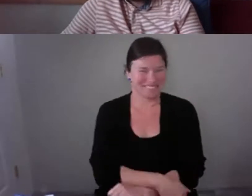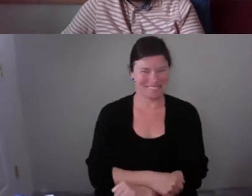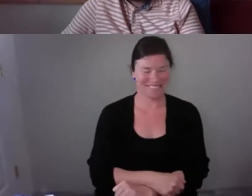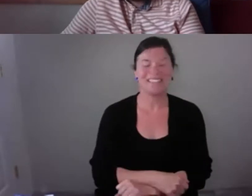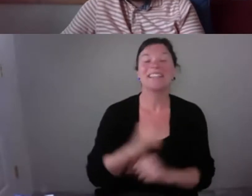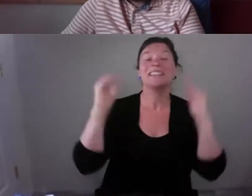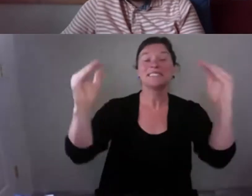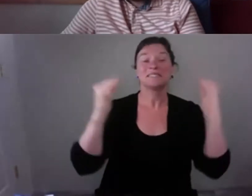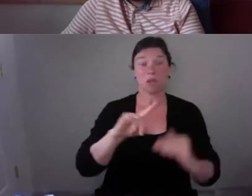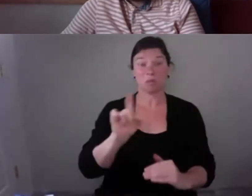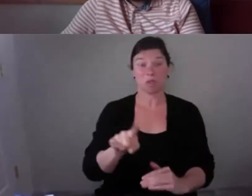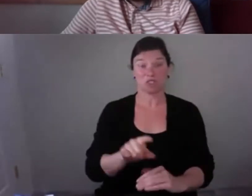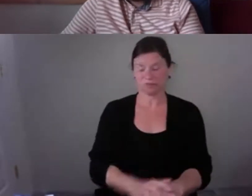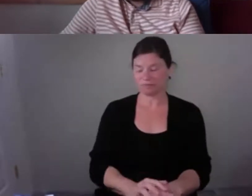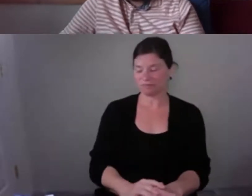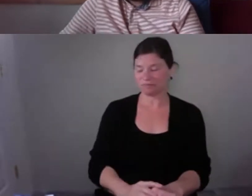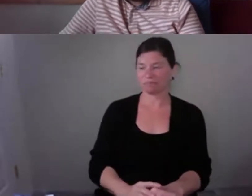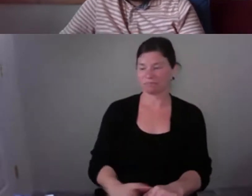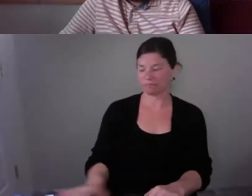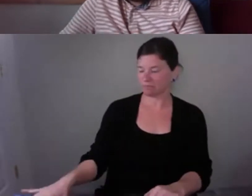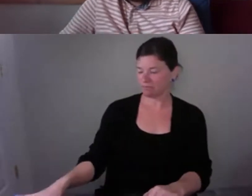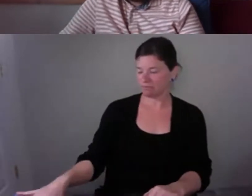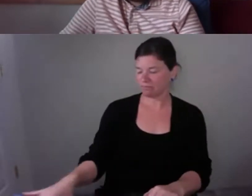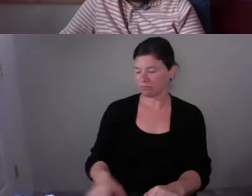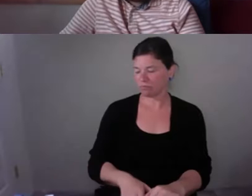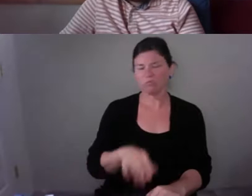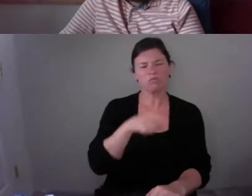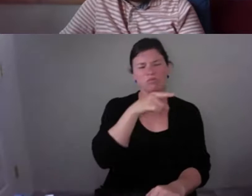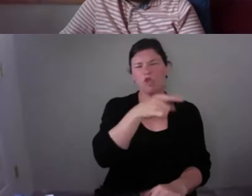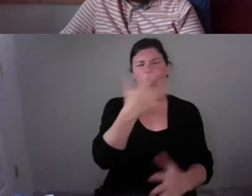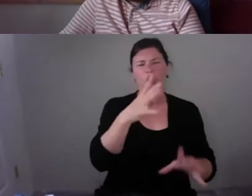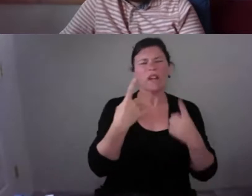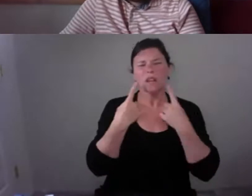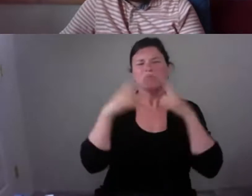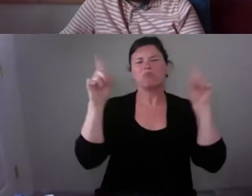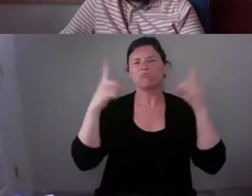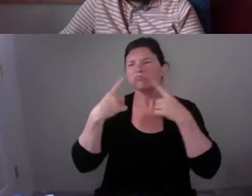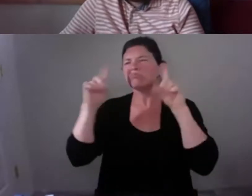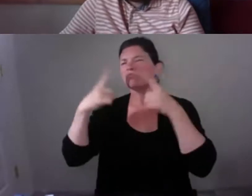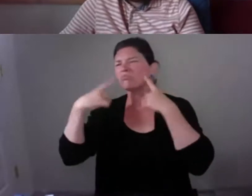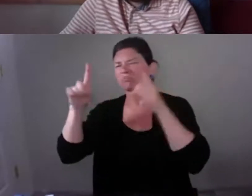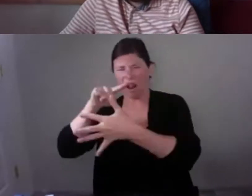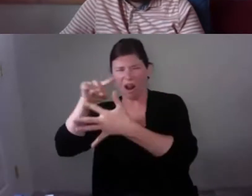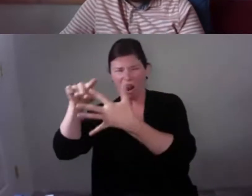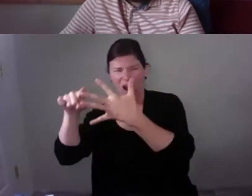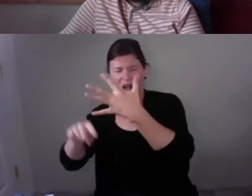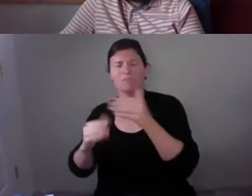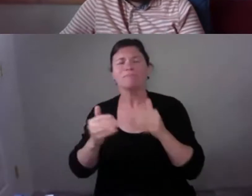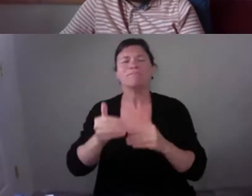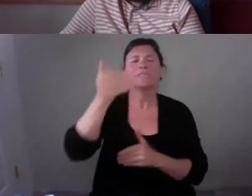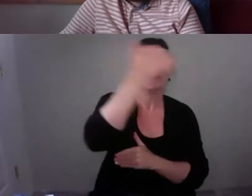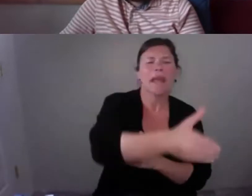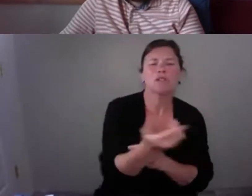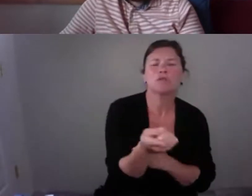let's see. You have already accomplished so much. What is next? I